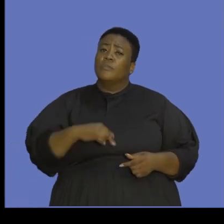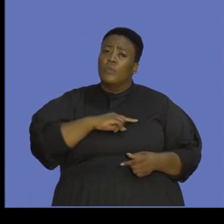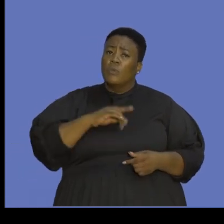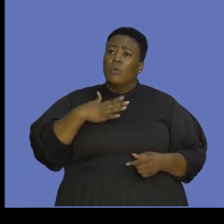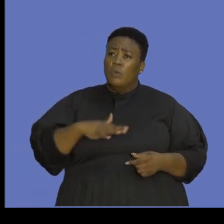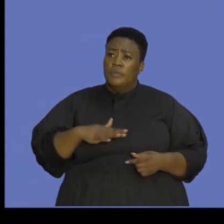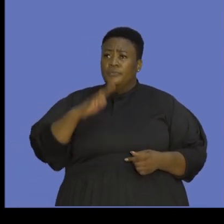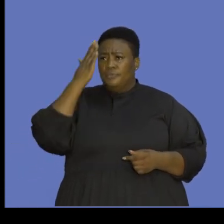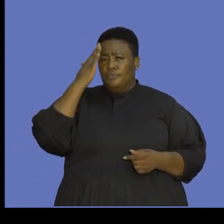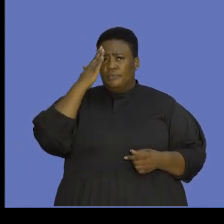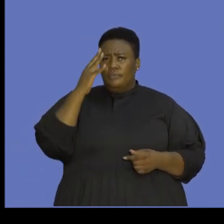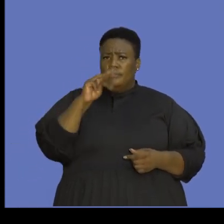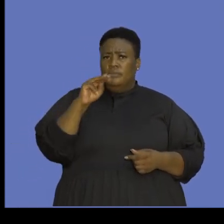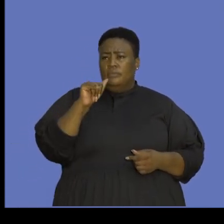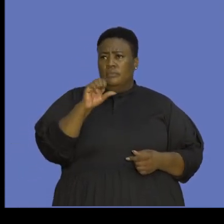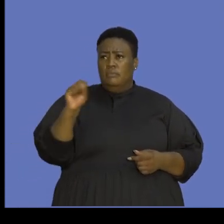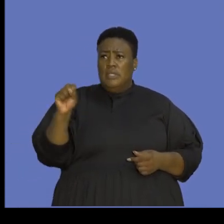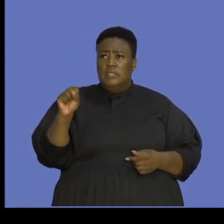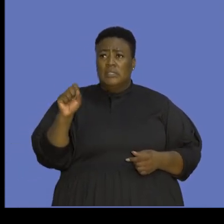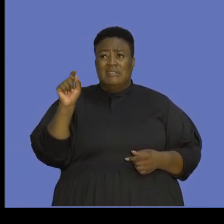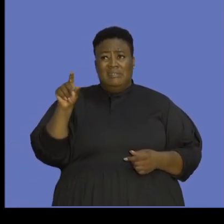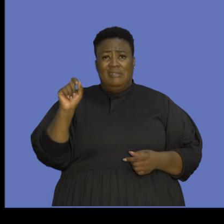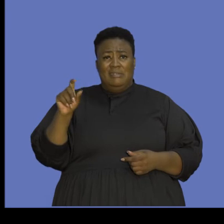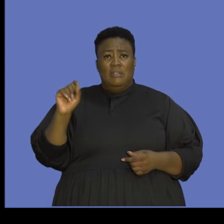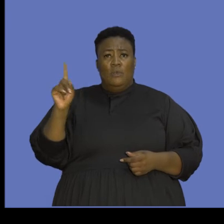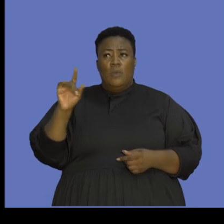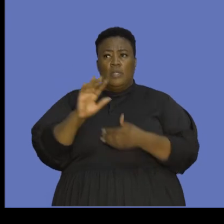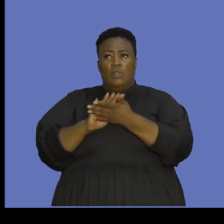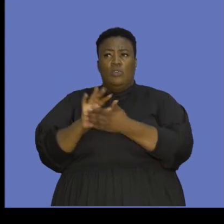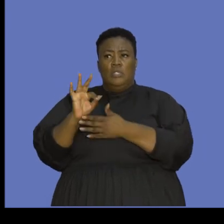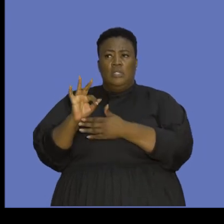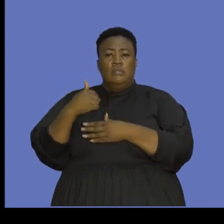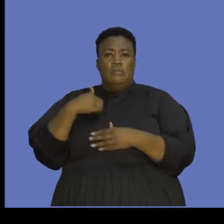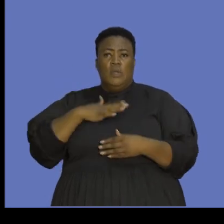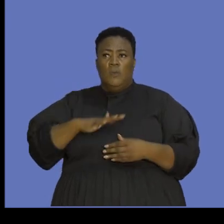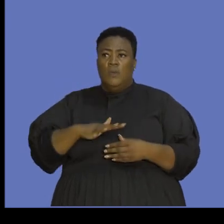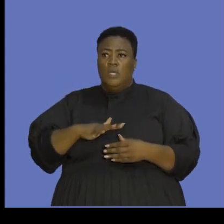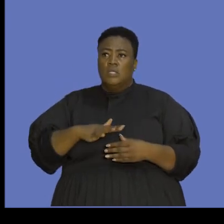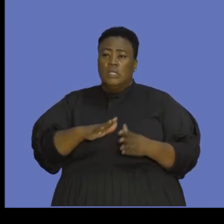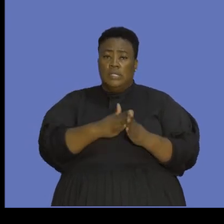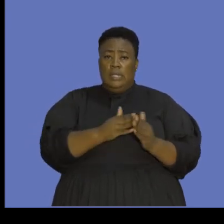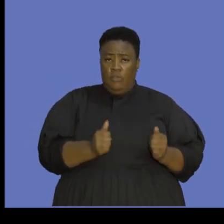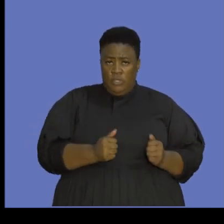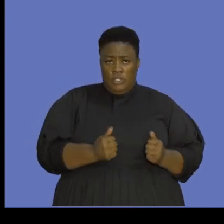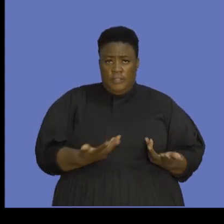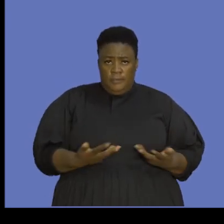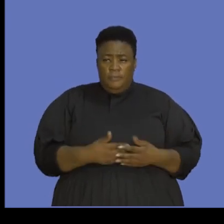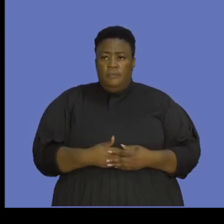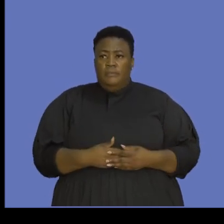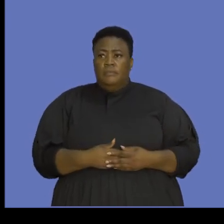we know mass, which is 13. I want the